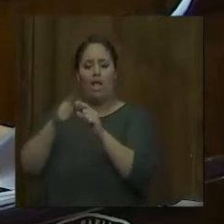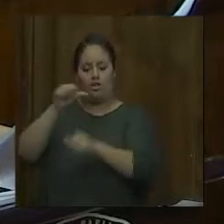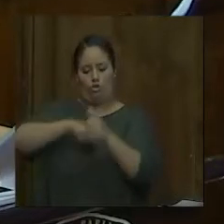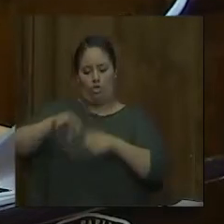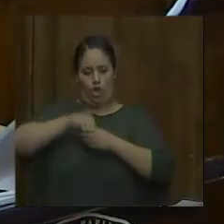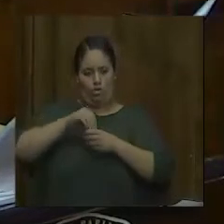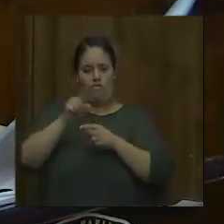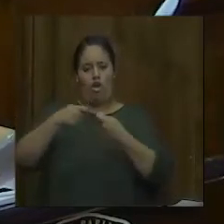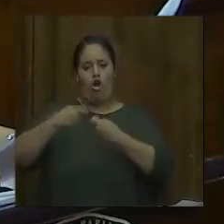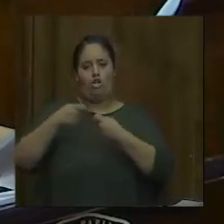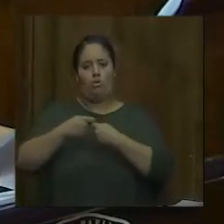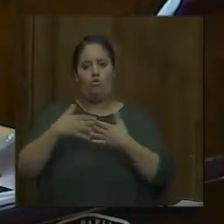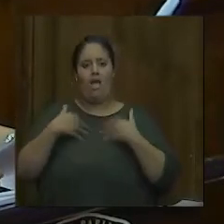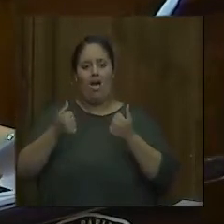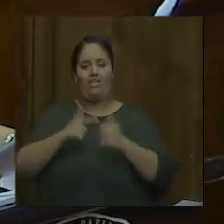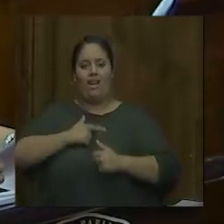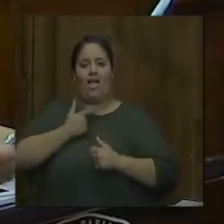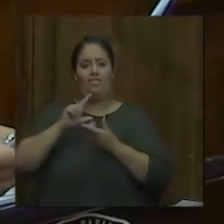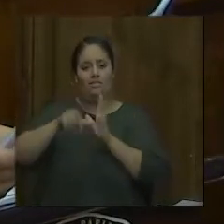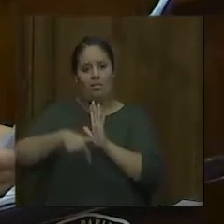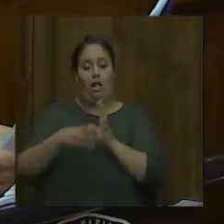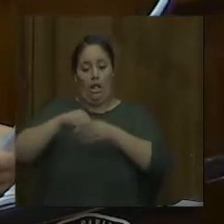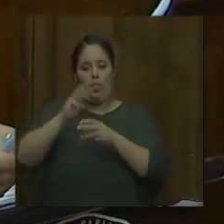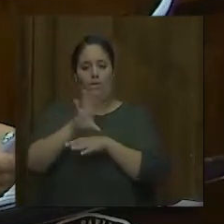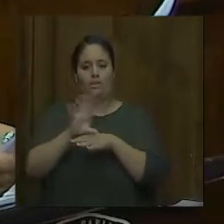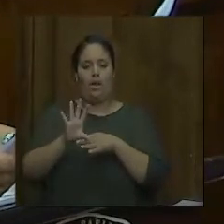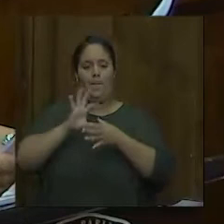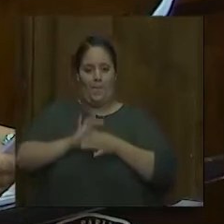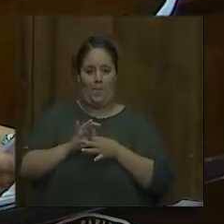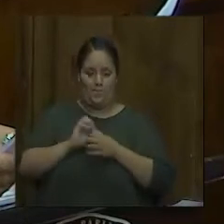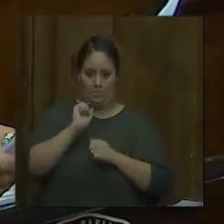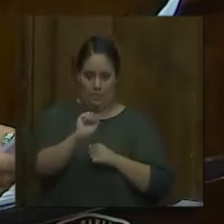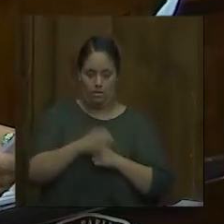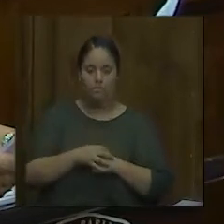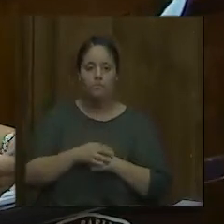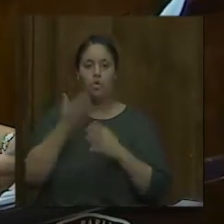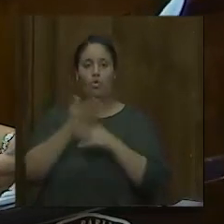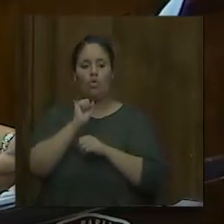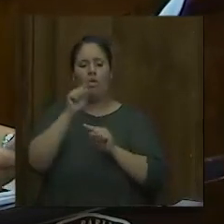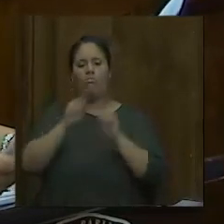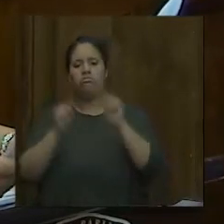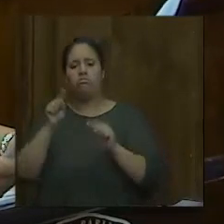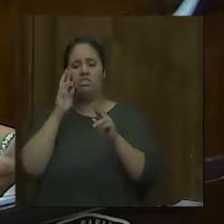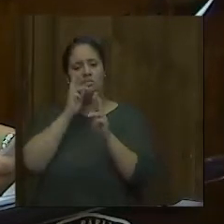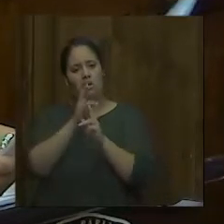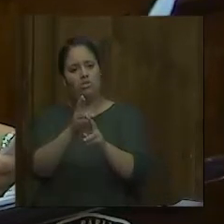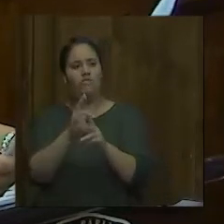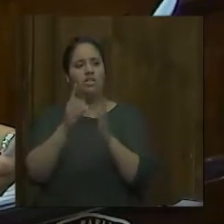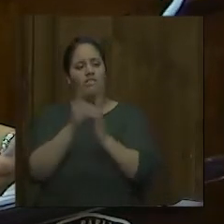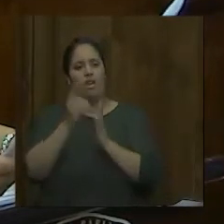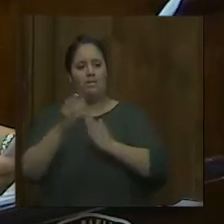inclusion and contributes to a healthier lifestyle amongst all who call the Western Cape home. Through their respective development,